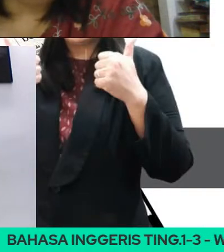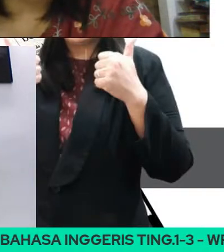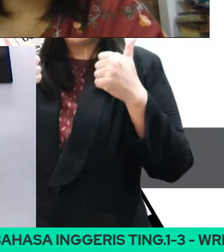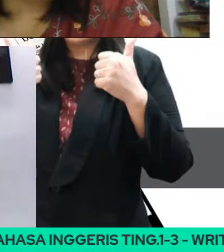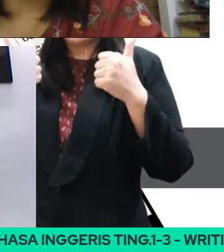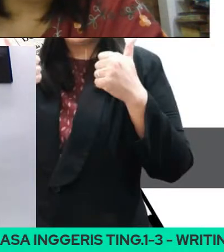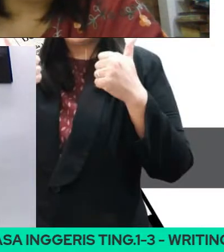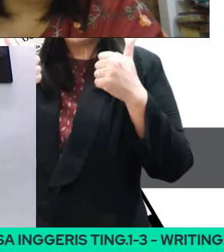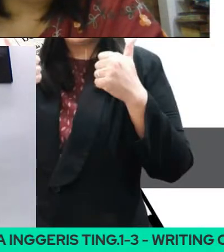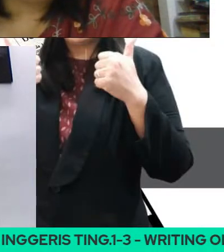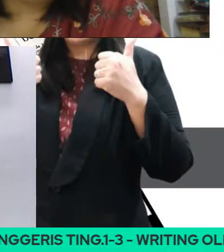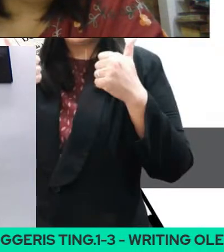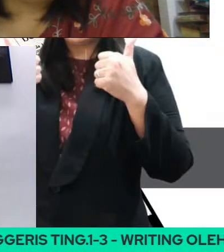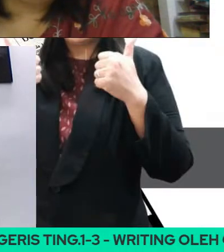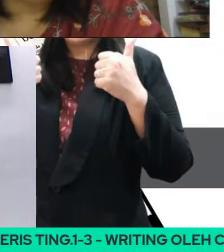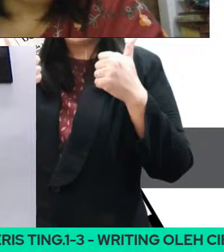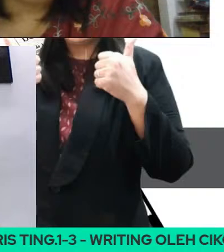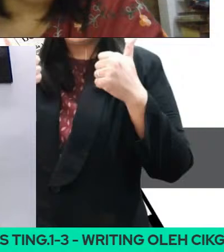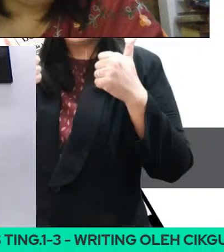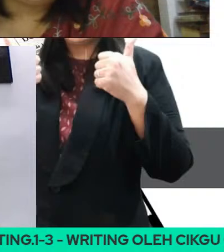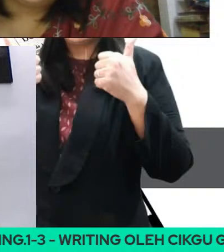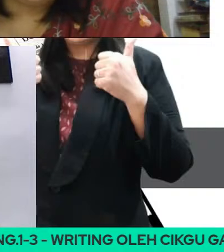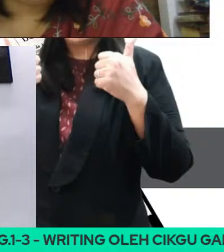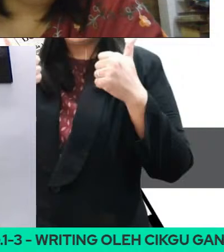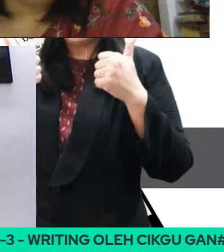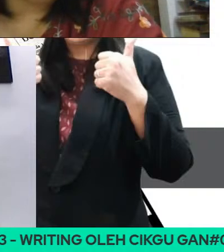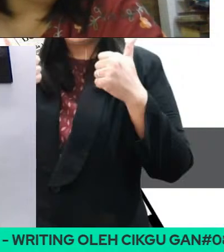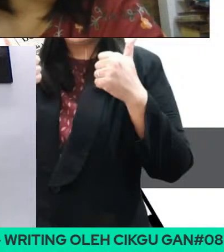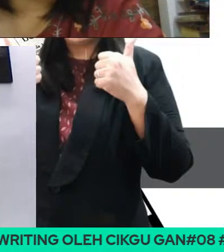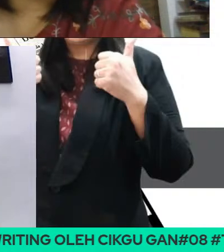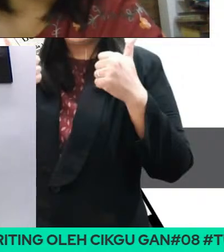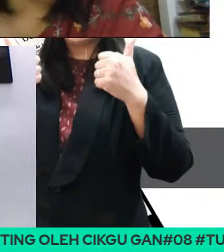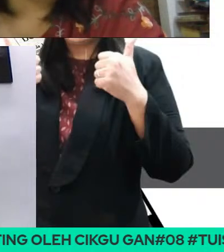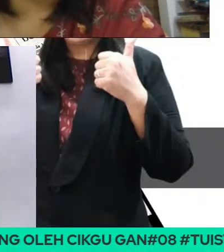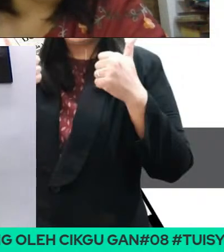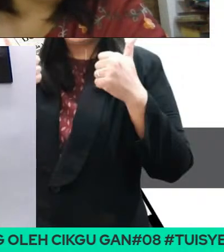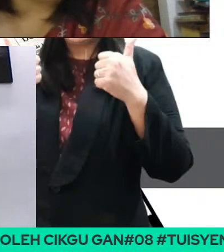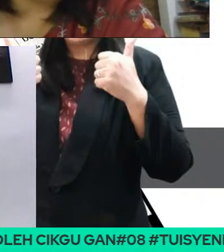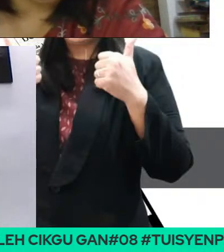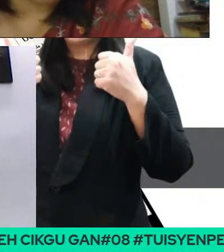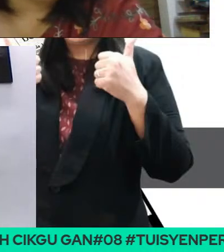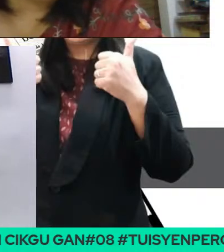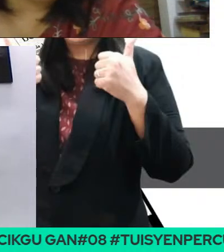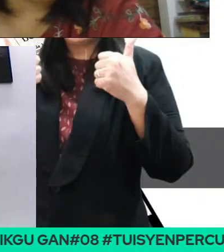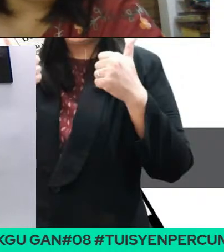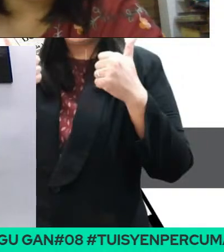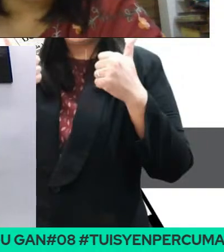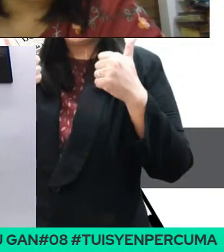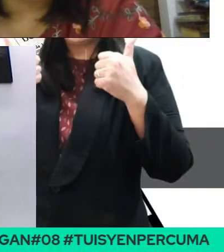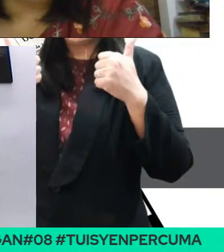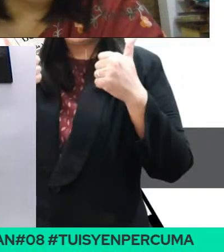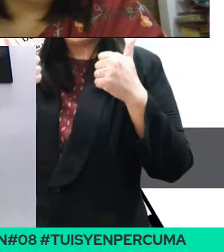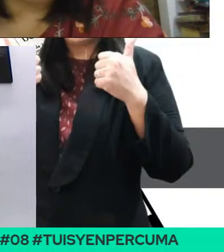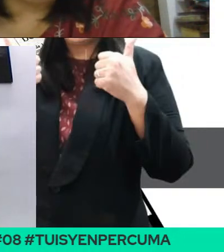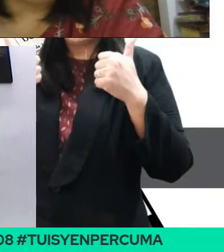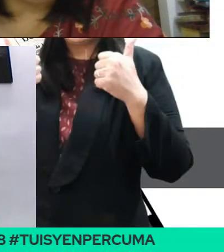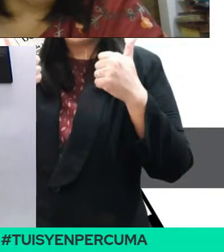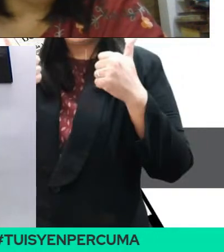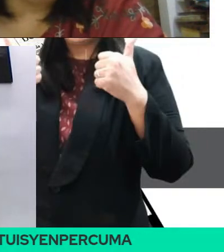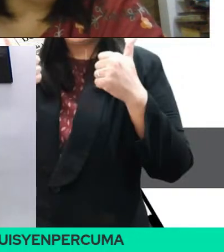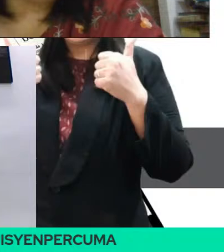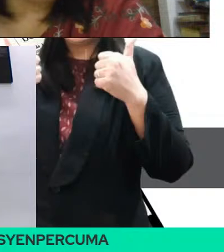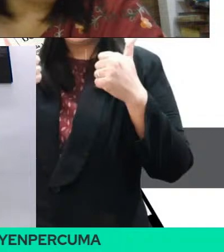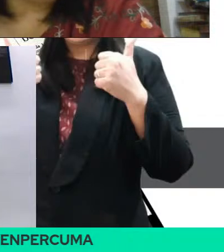useful. That's a lot you can get from the textbook. Yes, always refer to the textbook for the formats, for the types, for